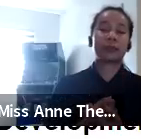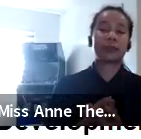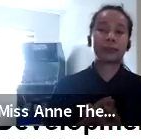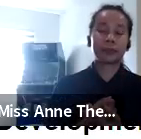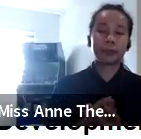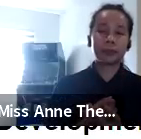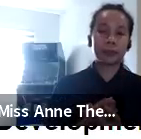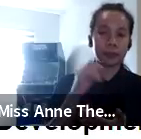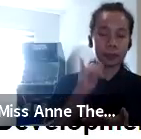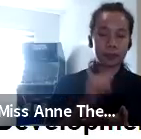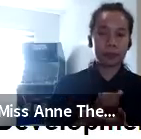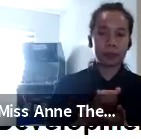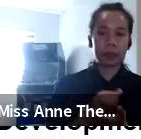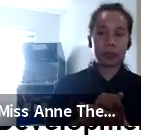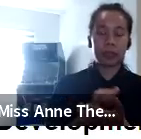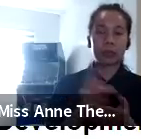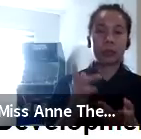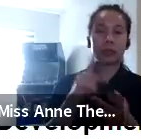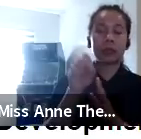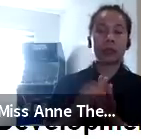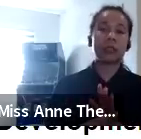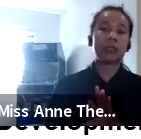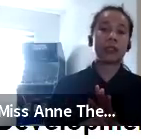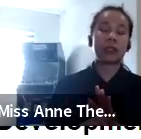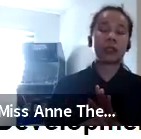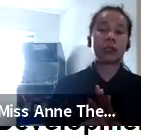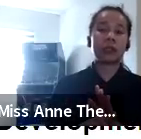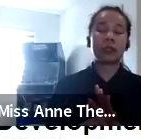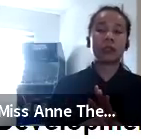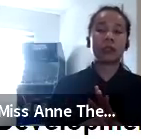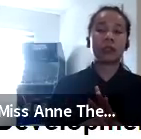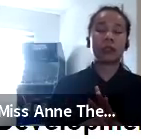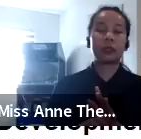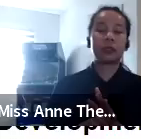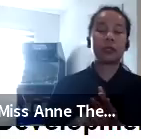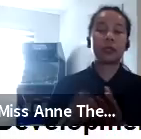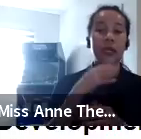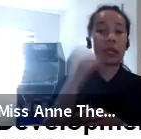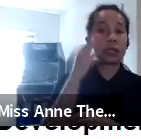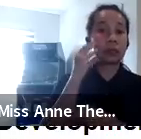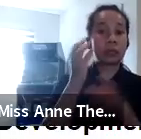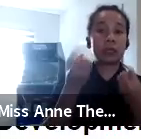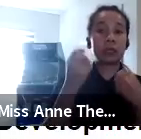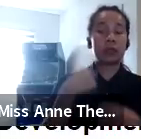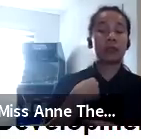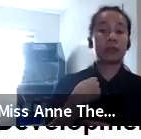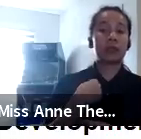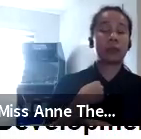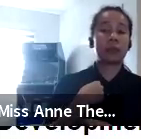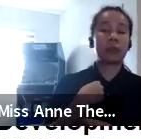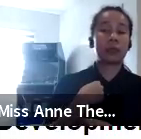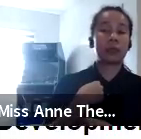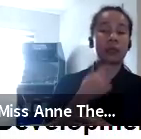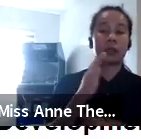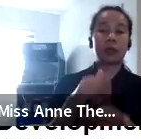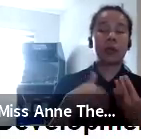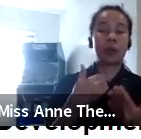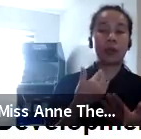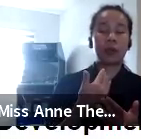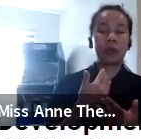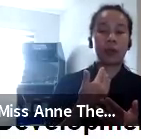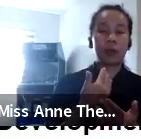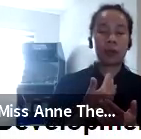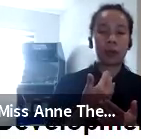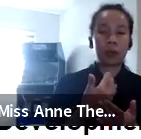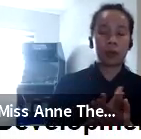This participation and experience actually gave me the whole context that